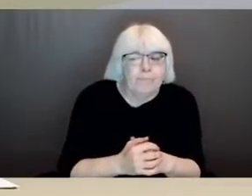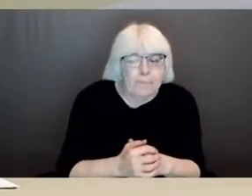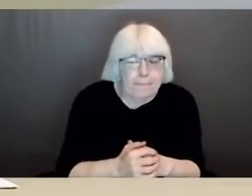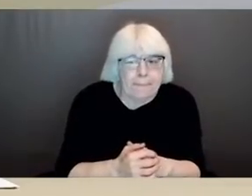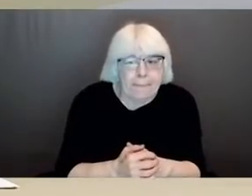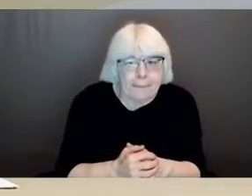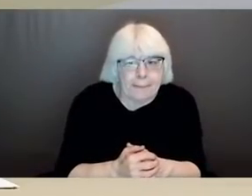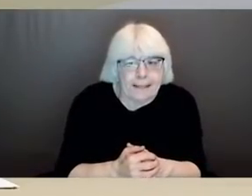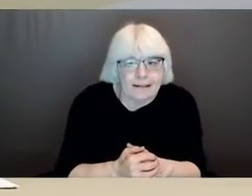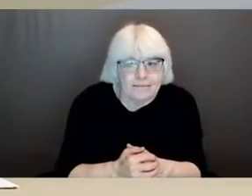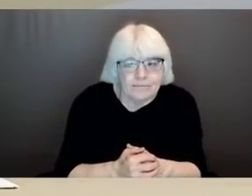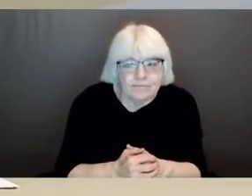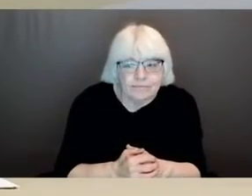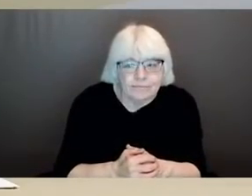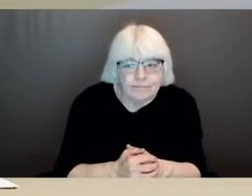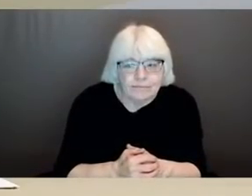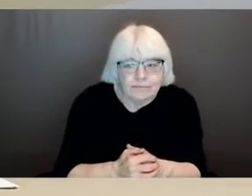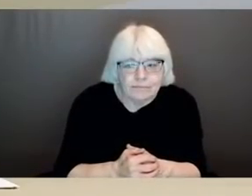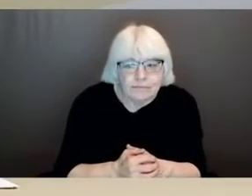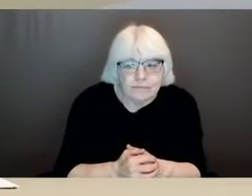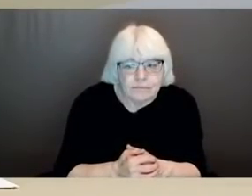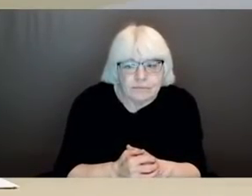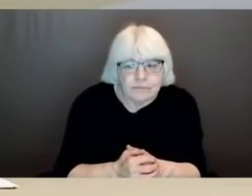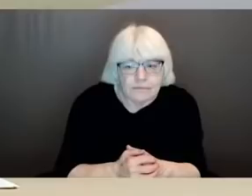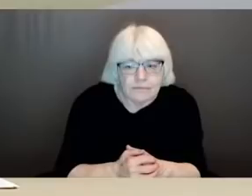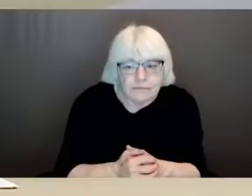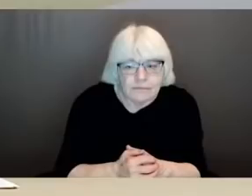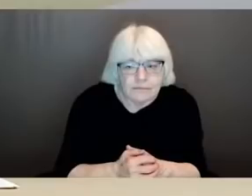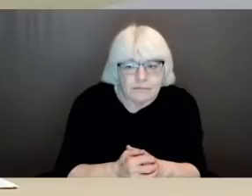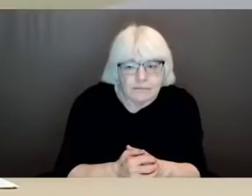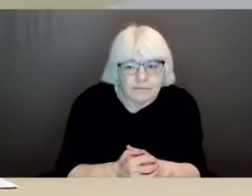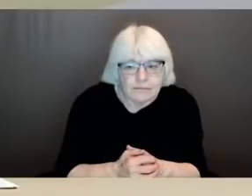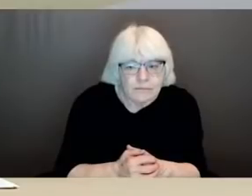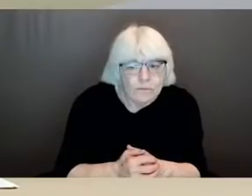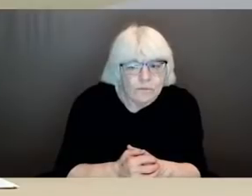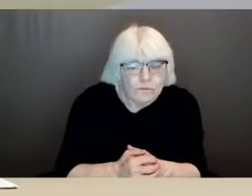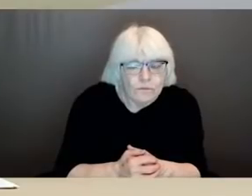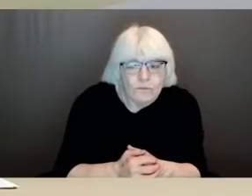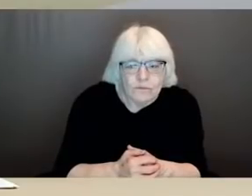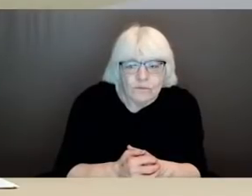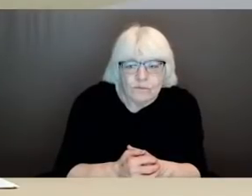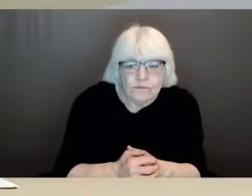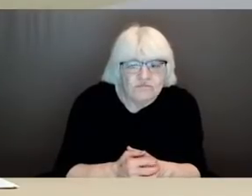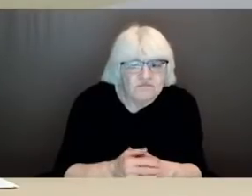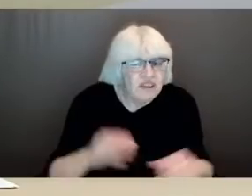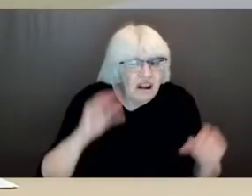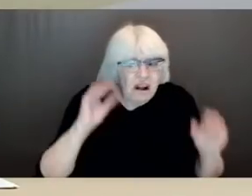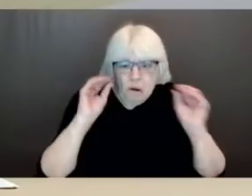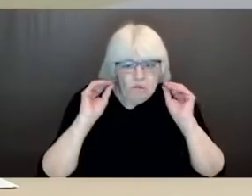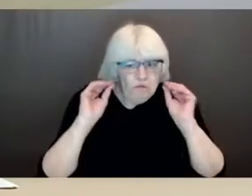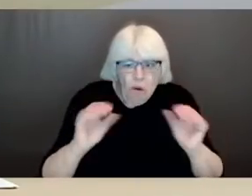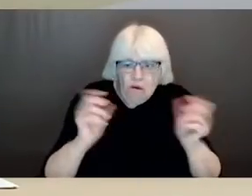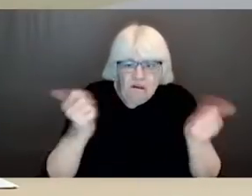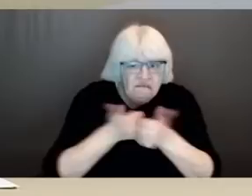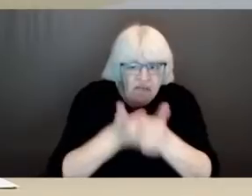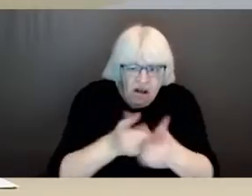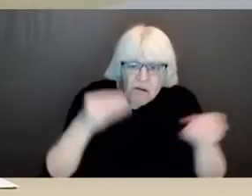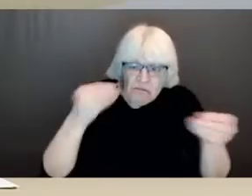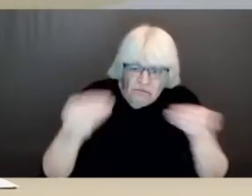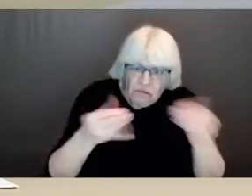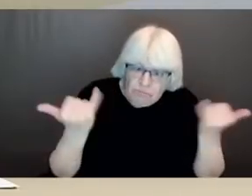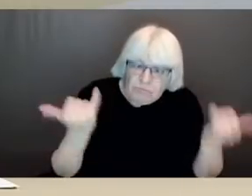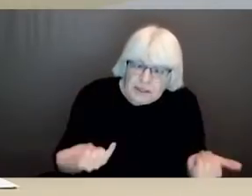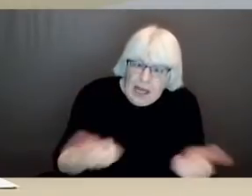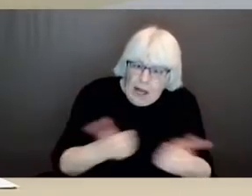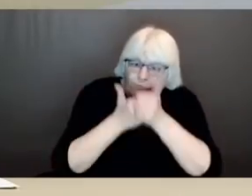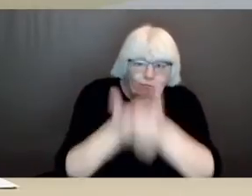it's really there's not a specified grace period per se. And not that I've seen personally, but I've heard